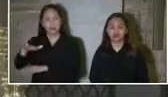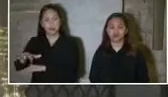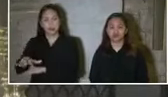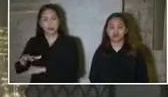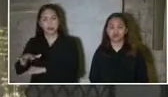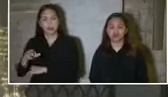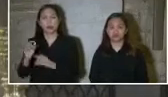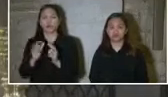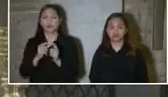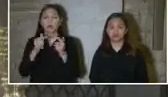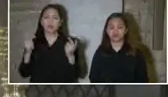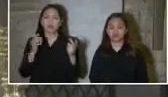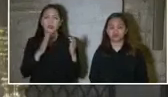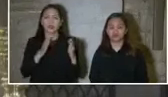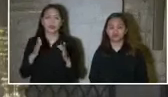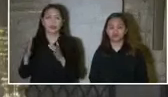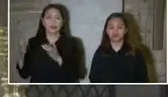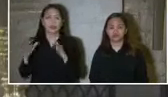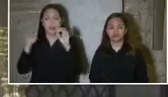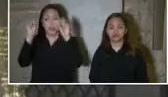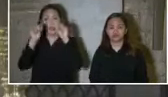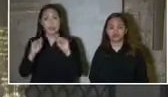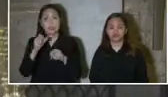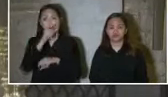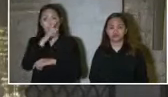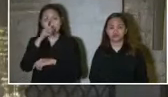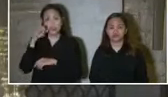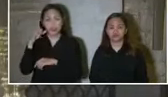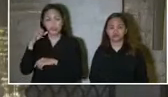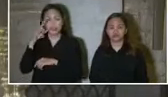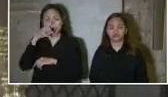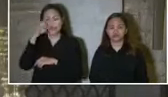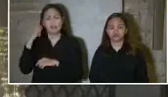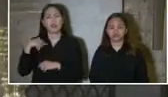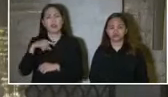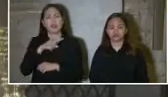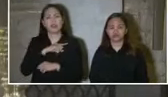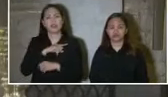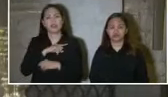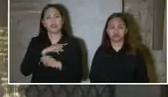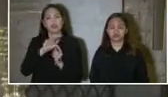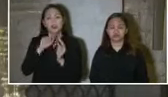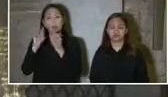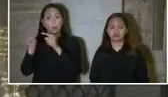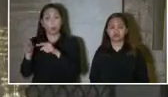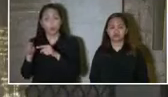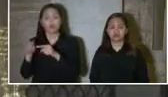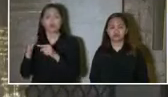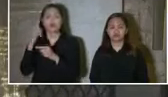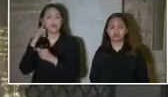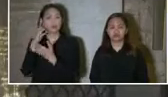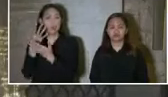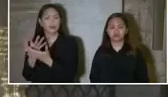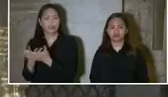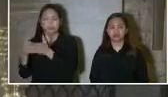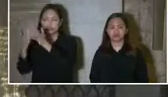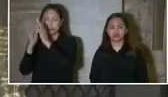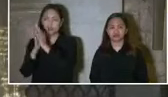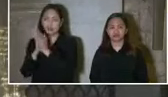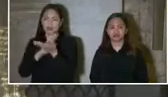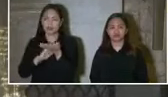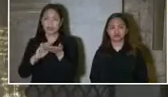great preparation for the season of Lent for all of us to come to confession and ask forgiveness